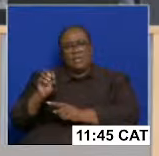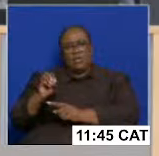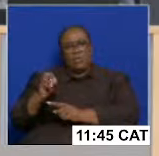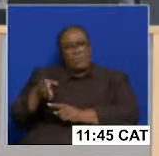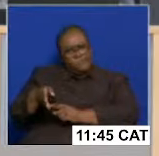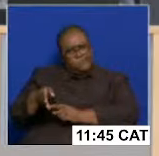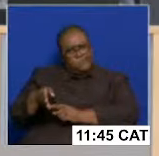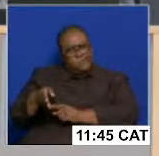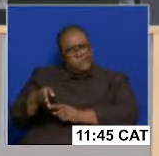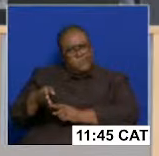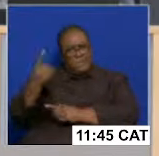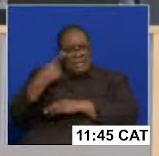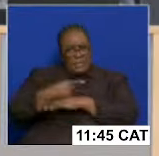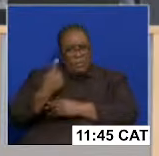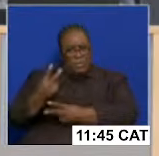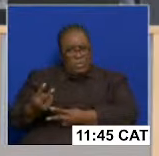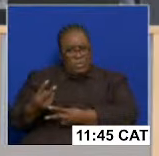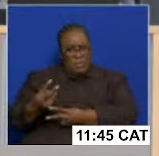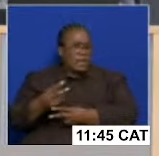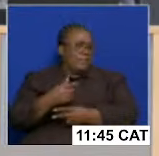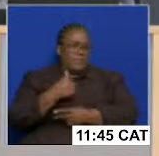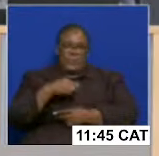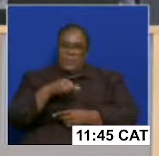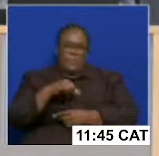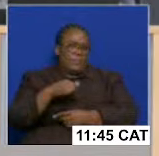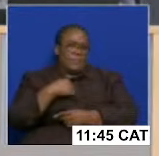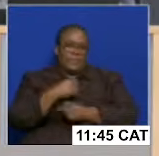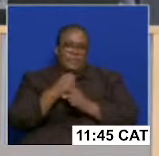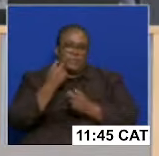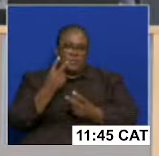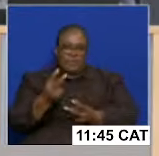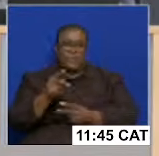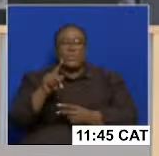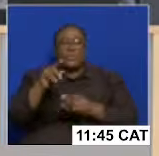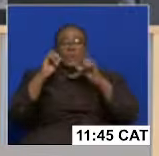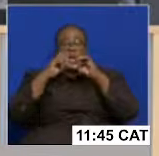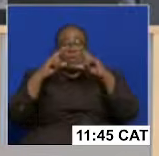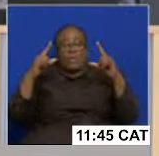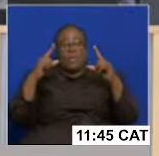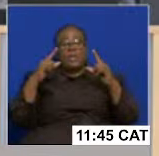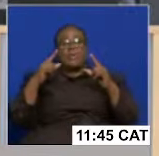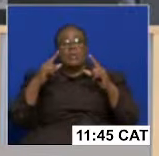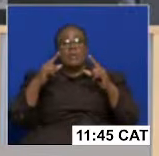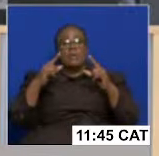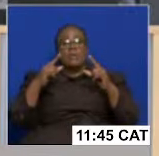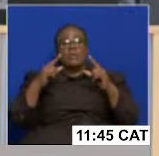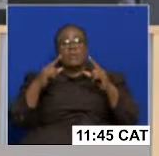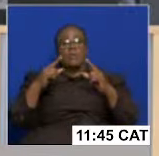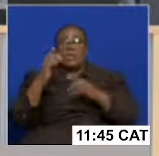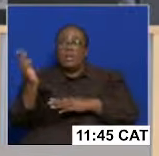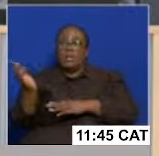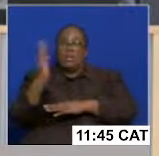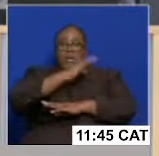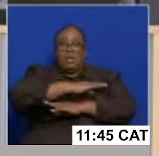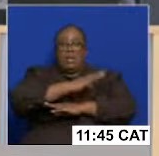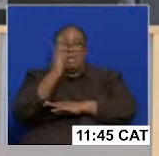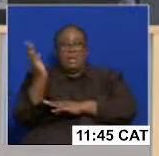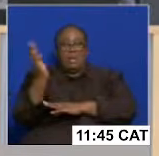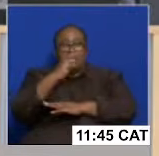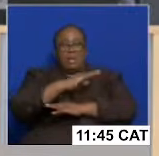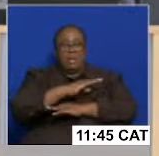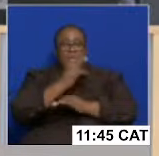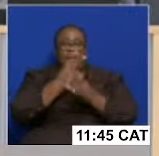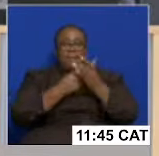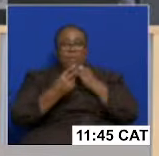No, I didn't. Are you aware that at some point during the day, both him,